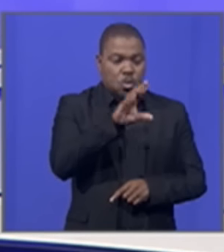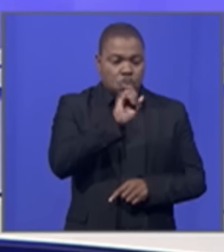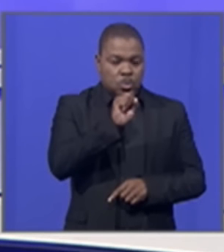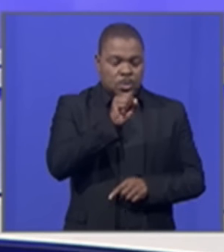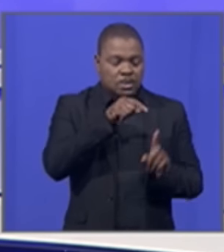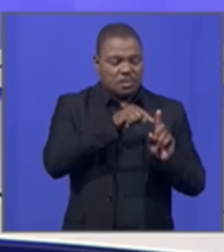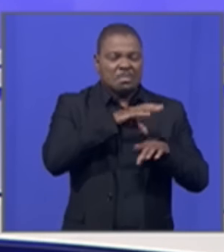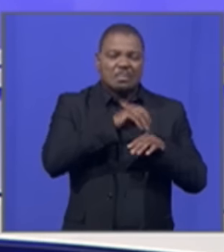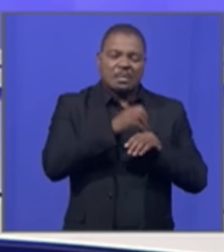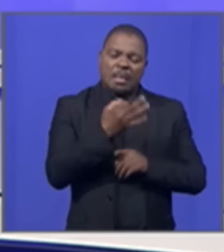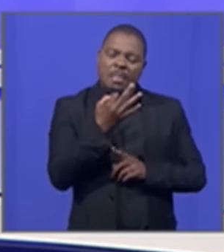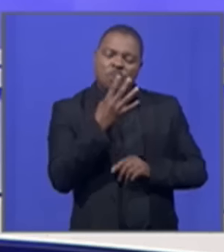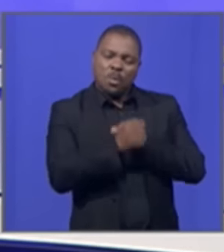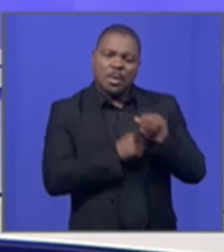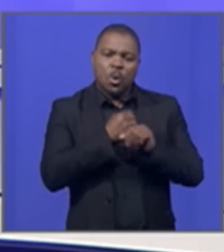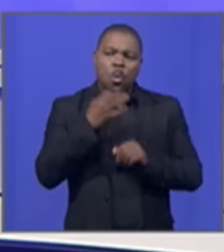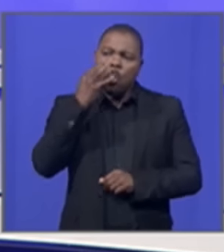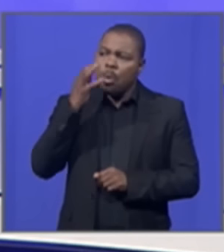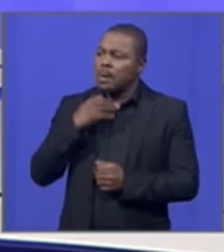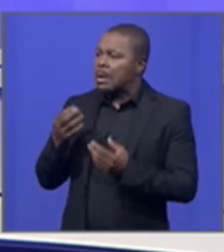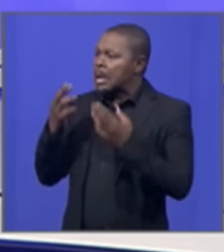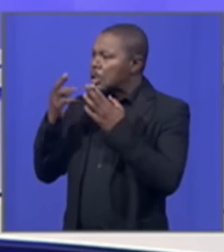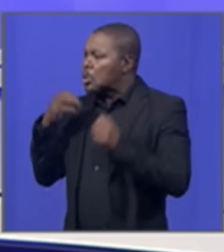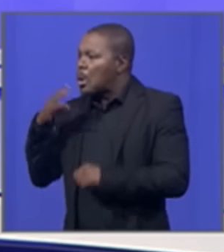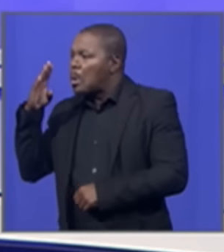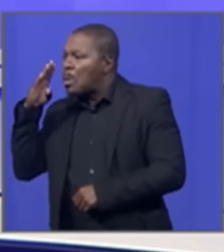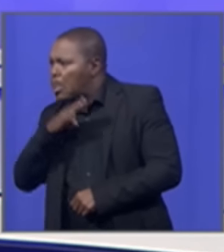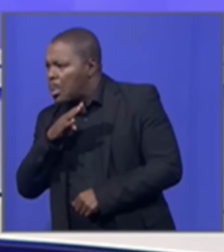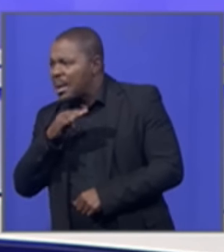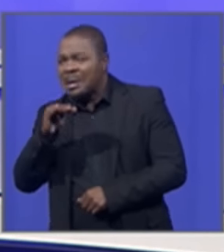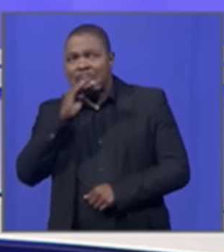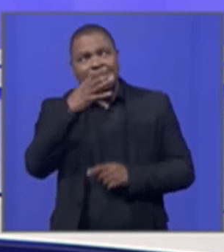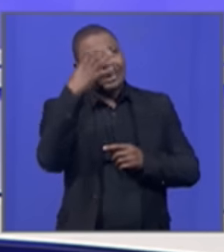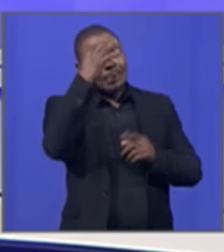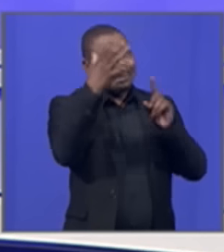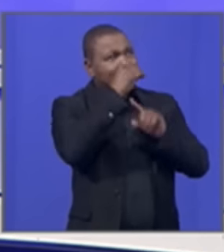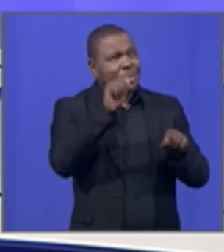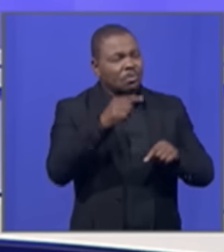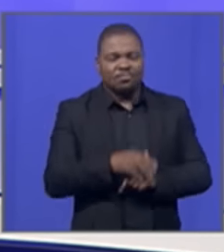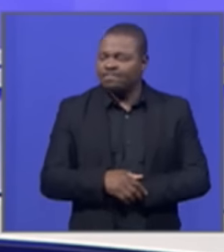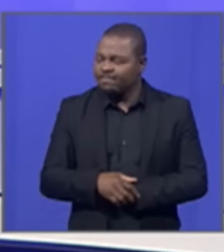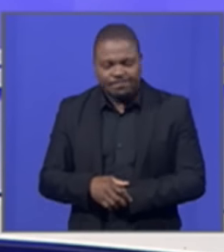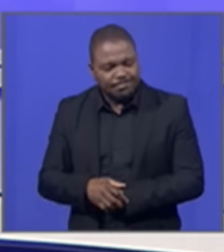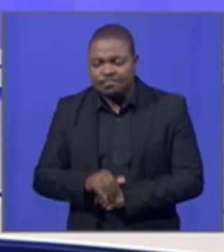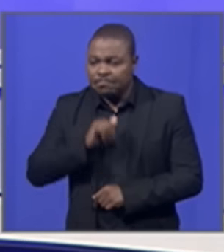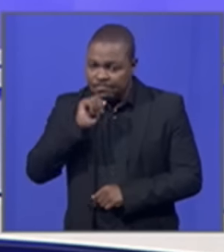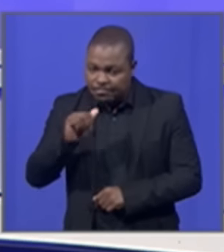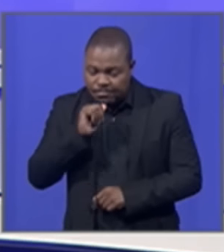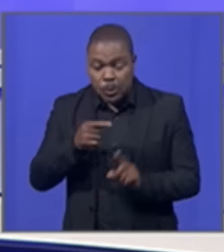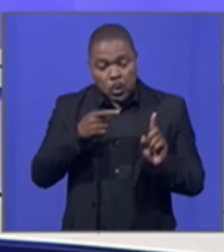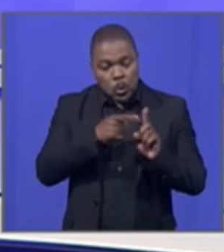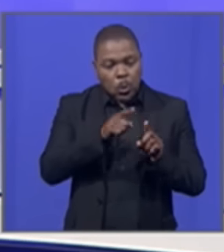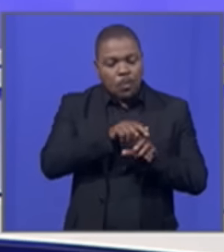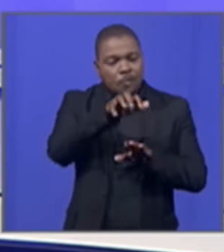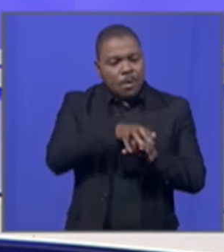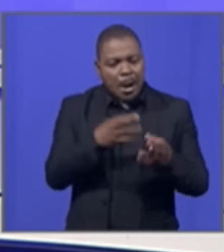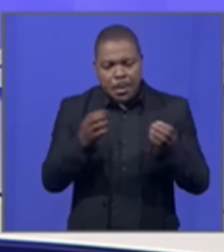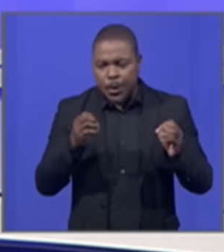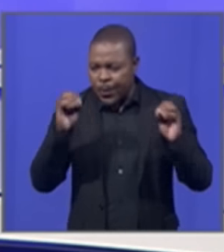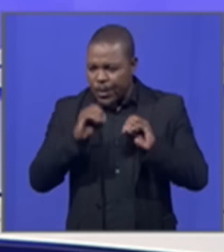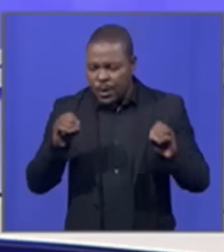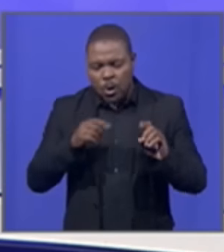gore tlhokego ya didirishwa ga se seo se ka emago motho tseleng ya go fihlelela toro ya gagwe. Le ge a hloka didirishwa tša temo, lerato la gagwe go